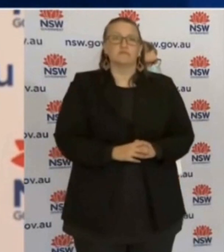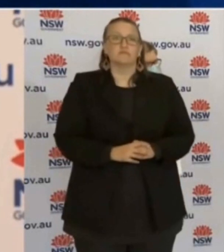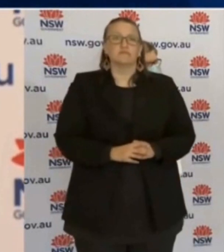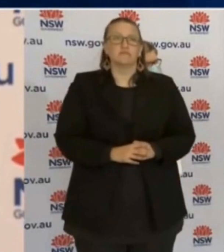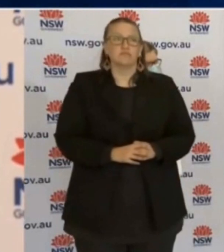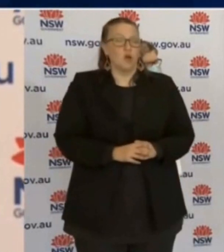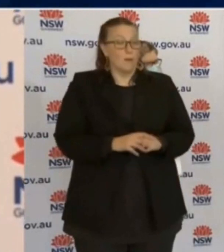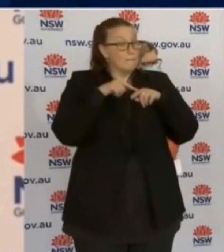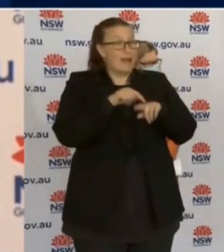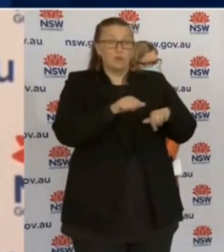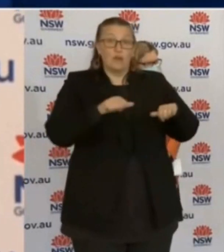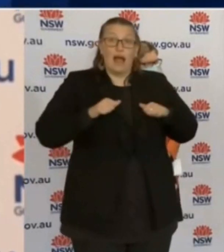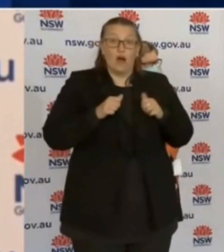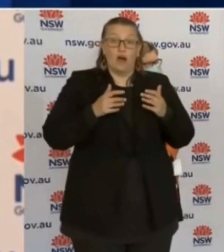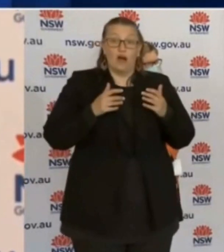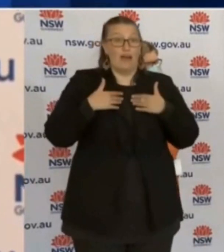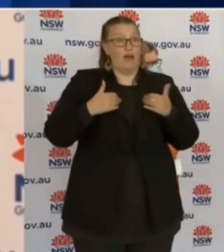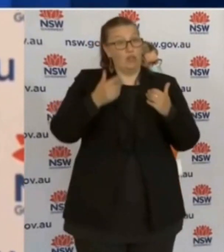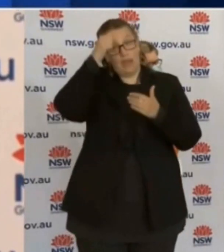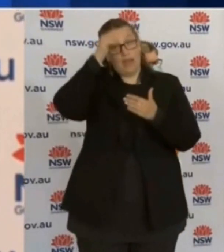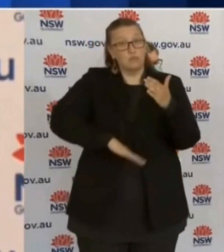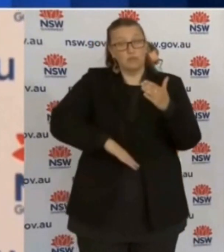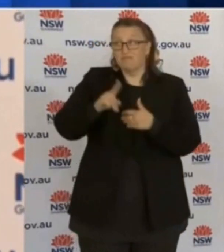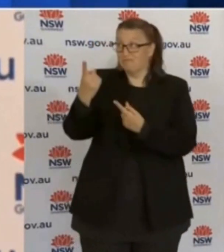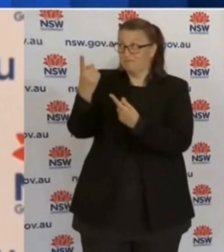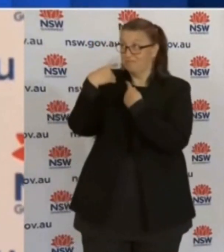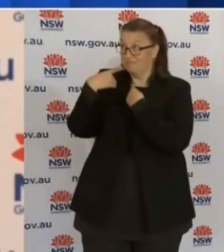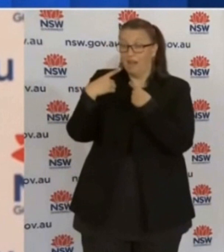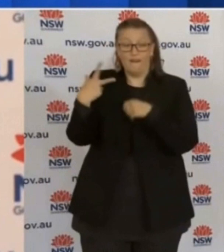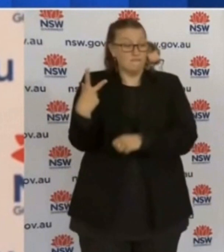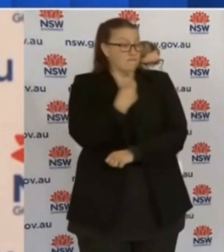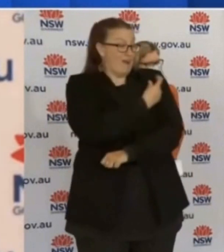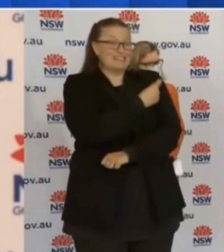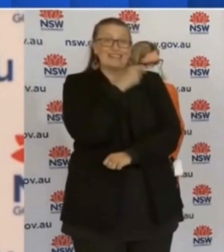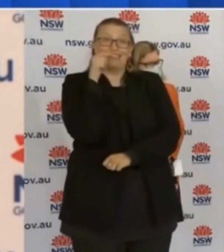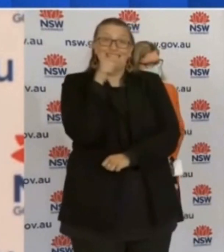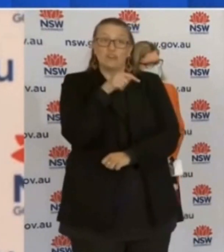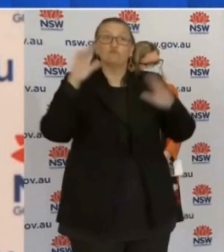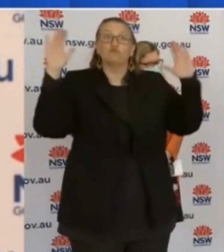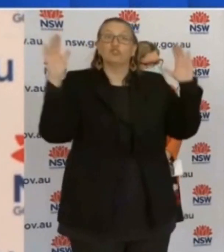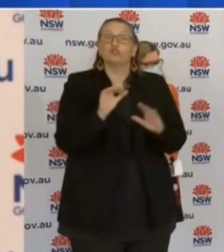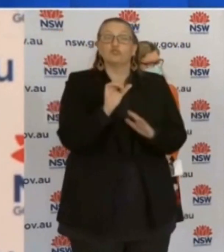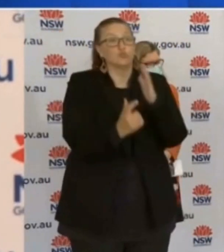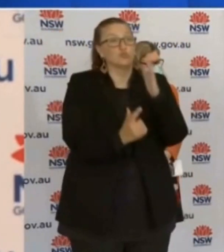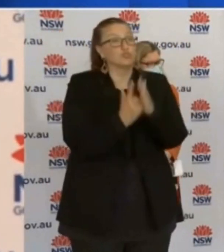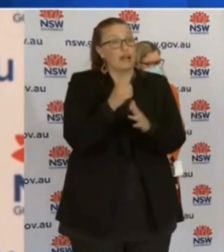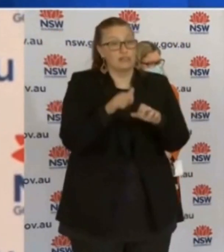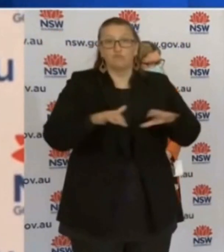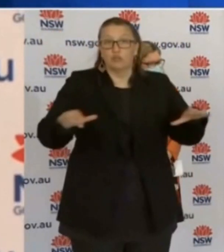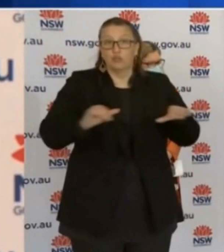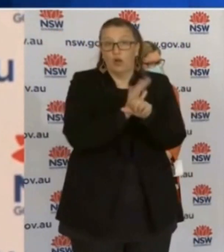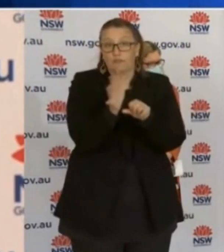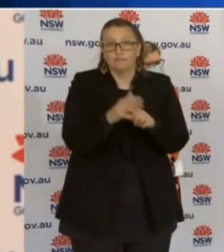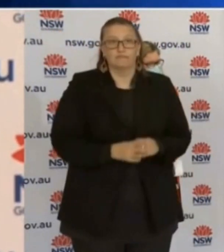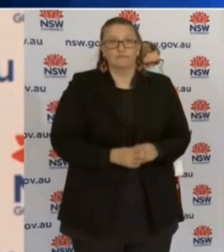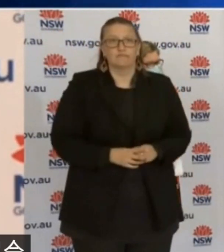advice, vaccination reduces your chance of spreading, it reduces your chance of landing in hospital,